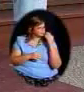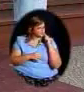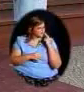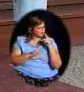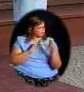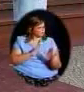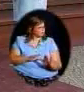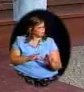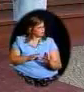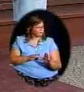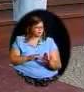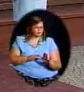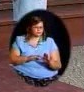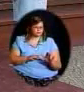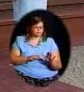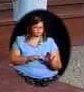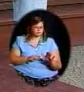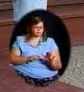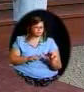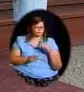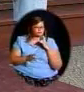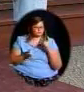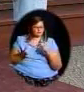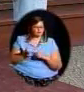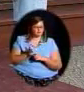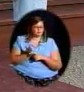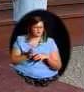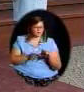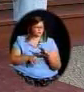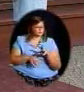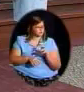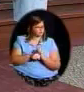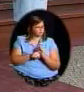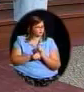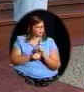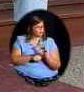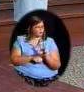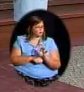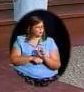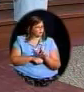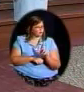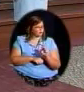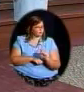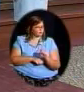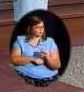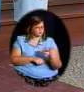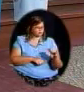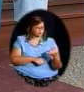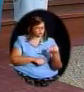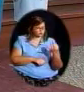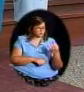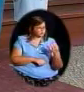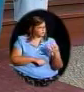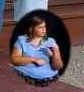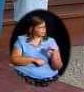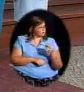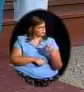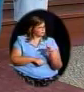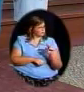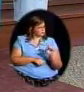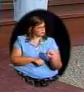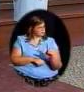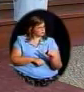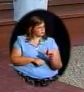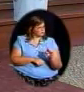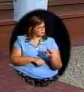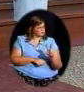This win-win partnership received the recognition of the Workforce Partnership of Johnson, Leavenworth, and Wyandotte counties, who have given the